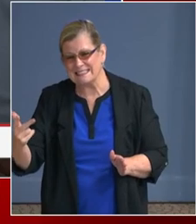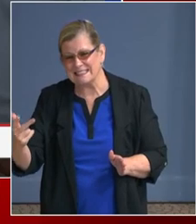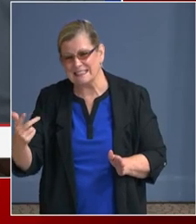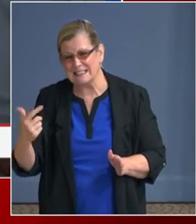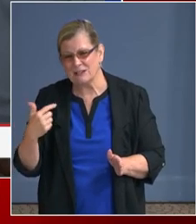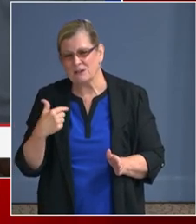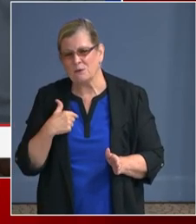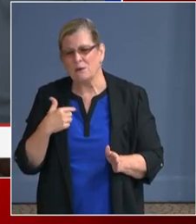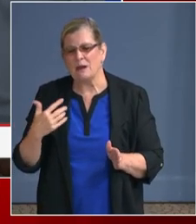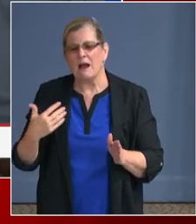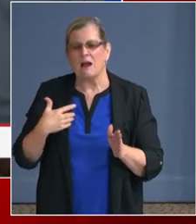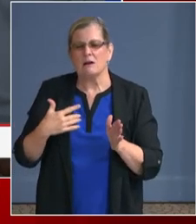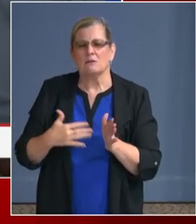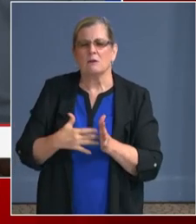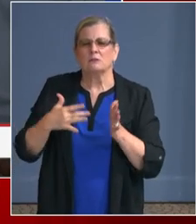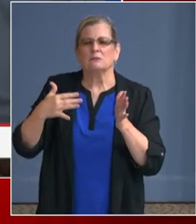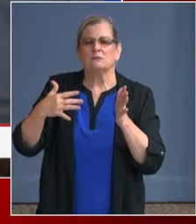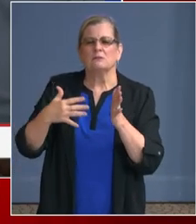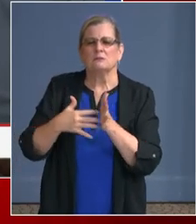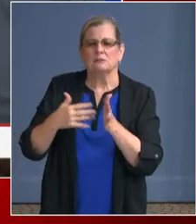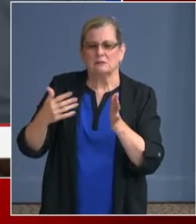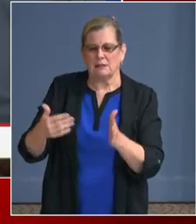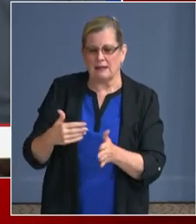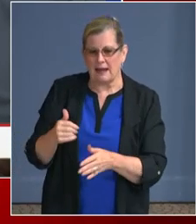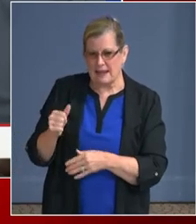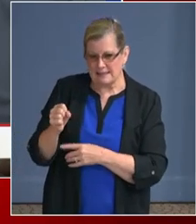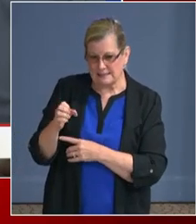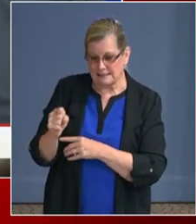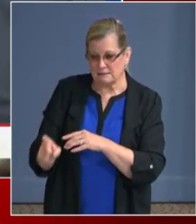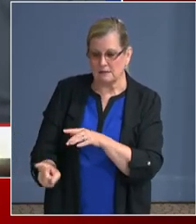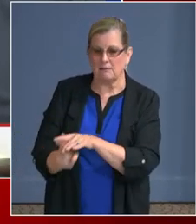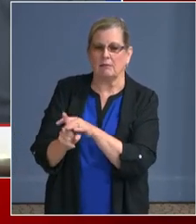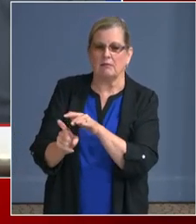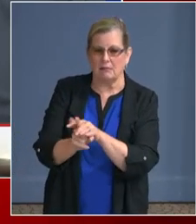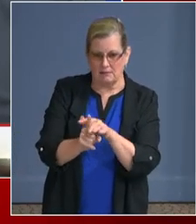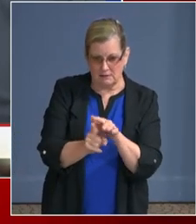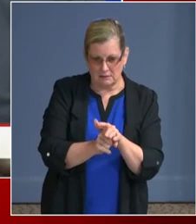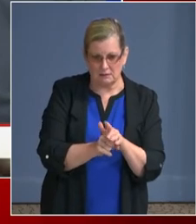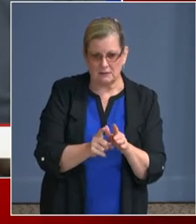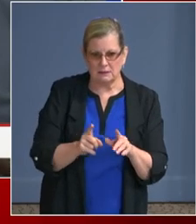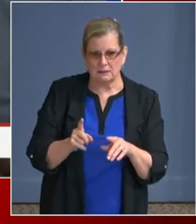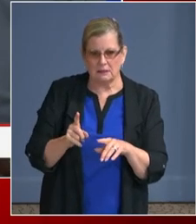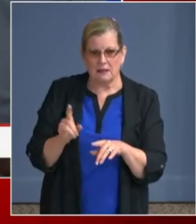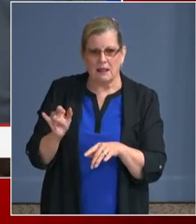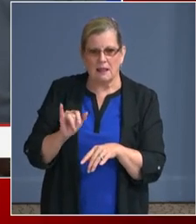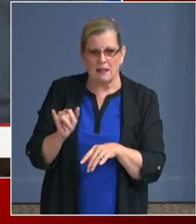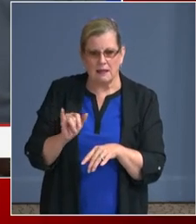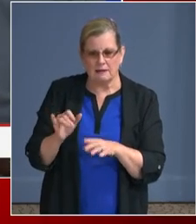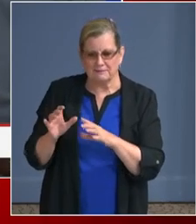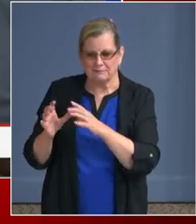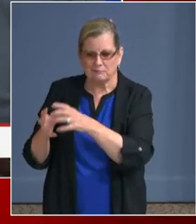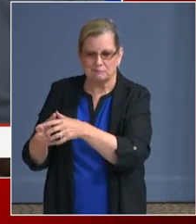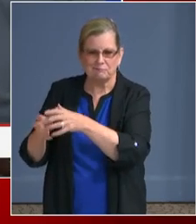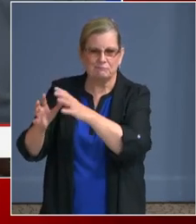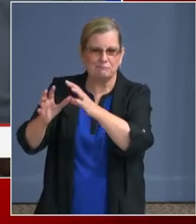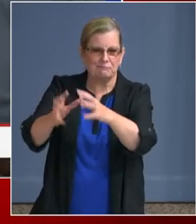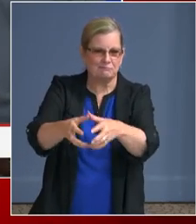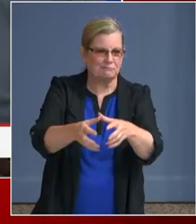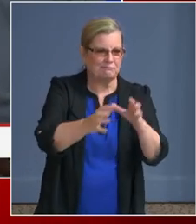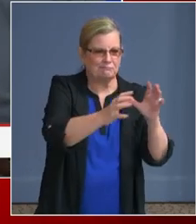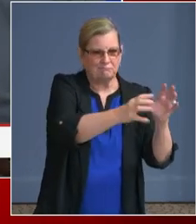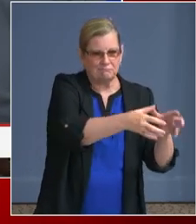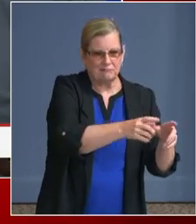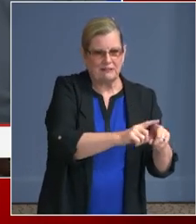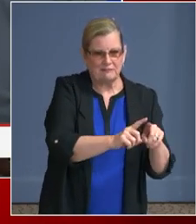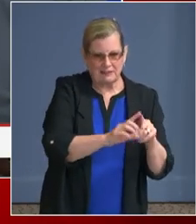sporadic cases in the District of Columbia or clusters of cases. As I mentioned before, and